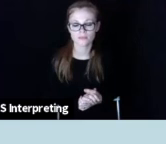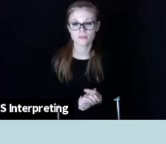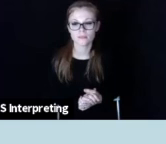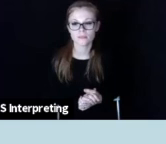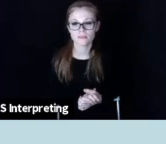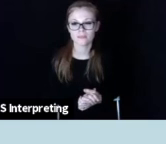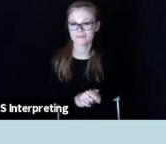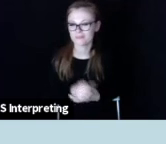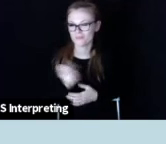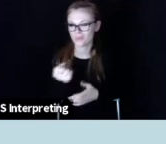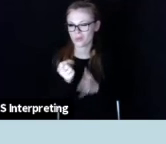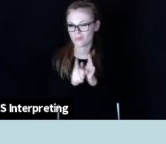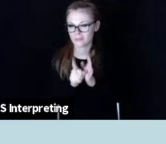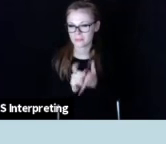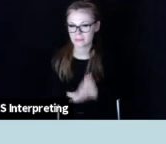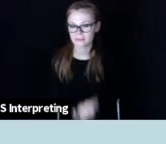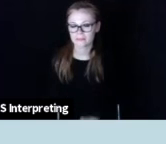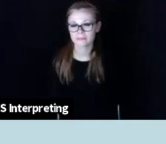Just a second.